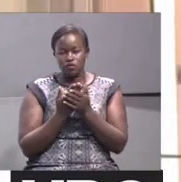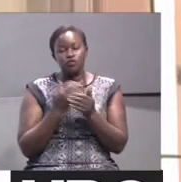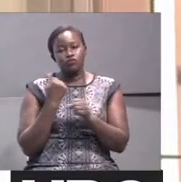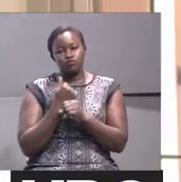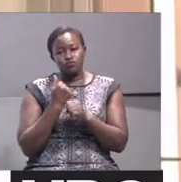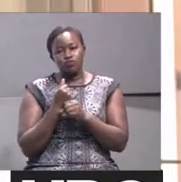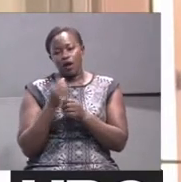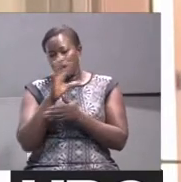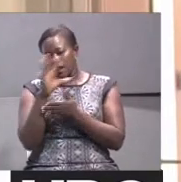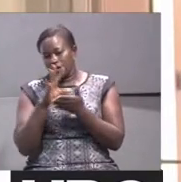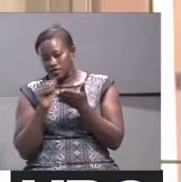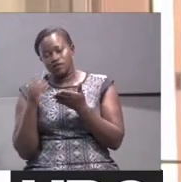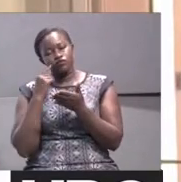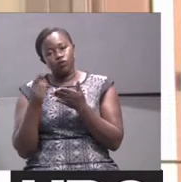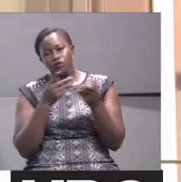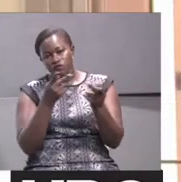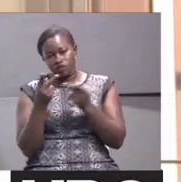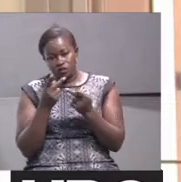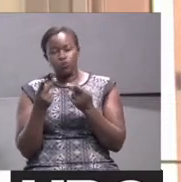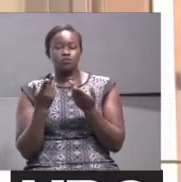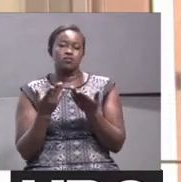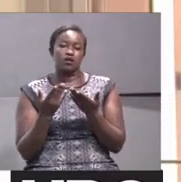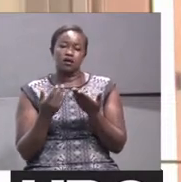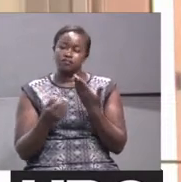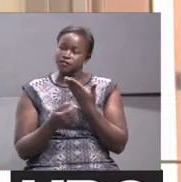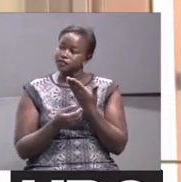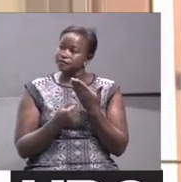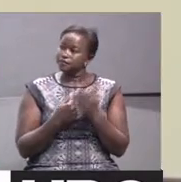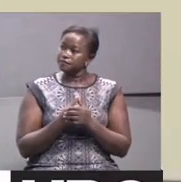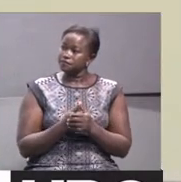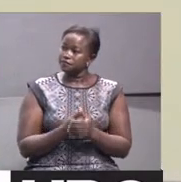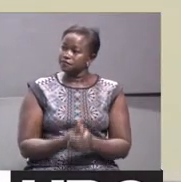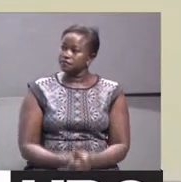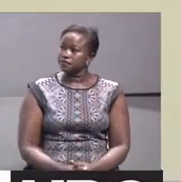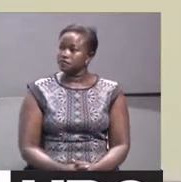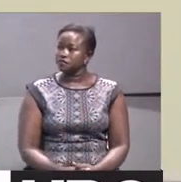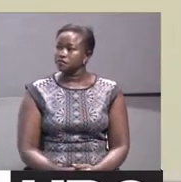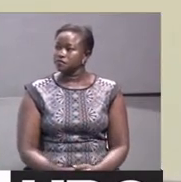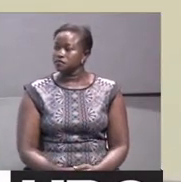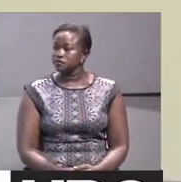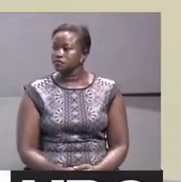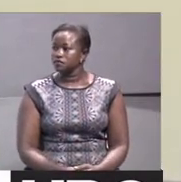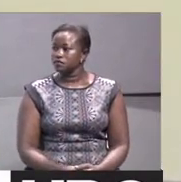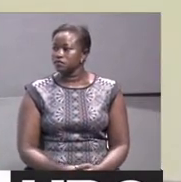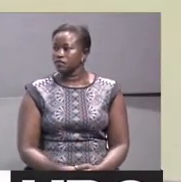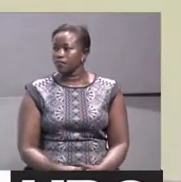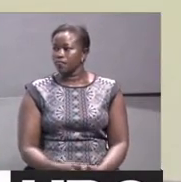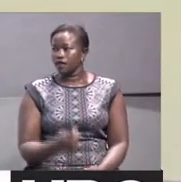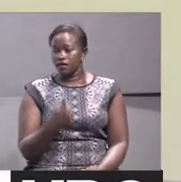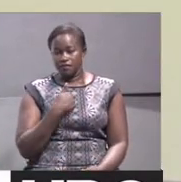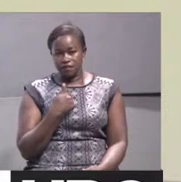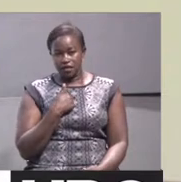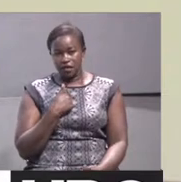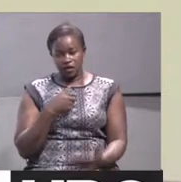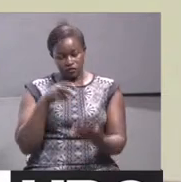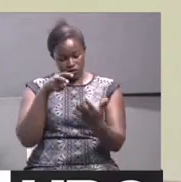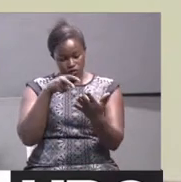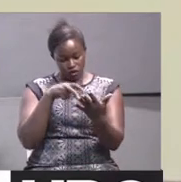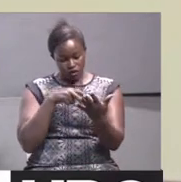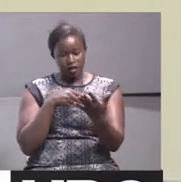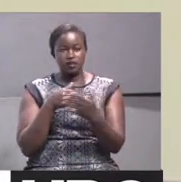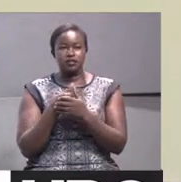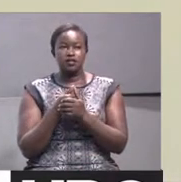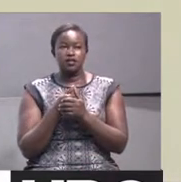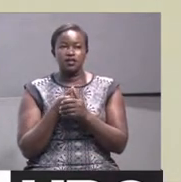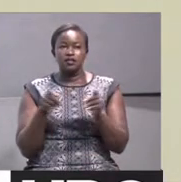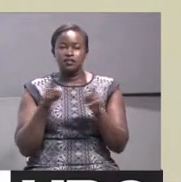forensic analysis on exhibits in Susan Magara's case. I do recognize them. They bear the lab